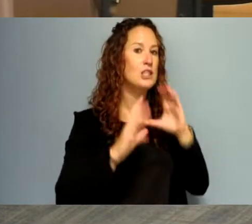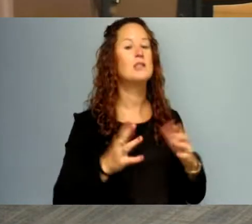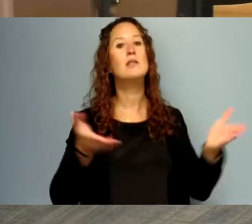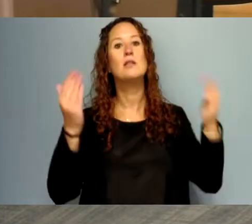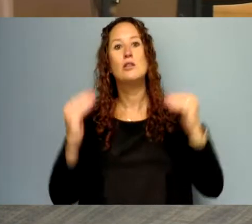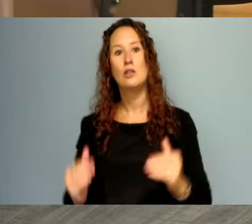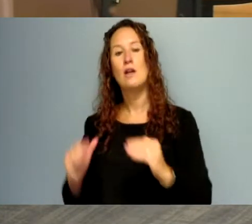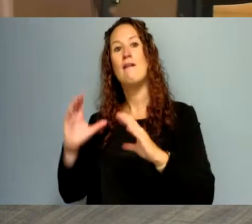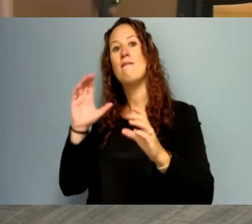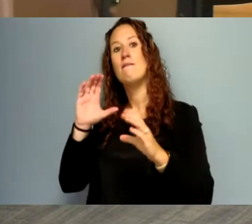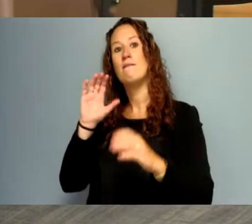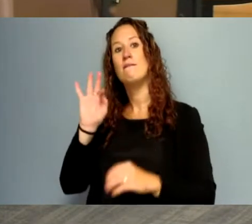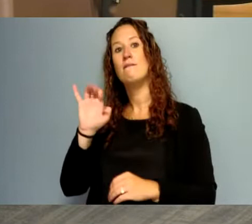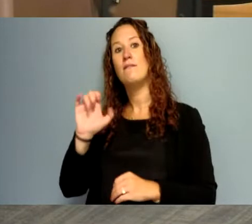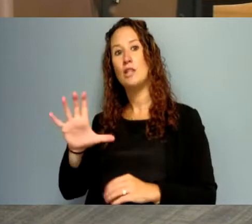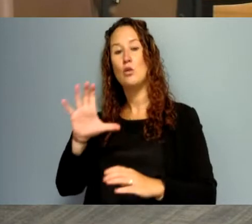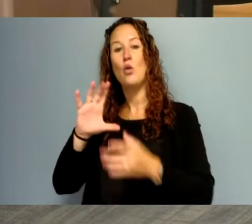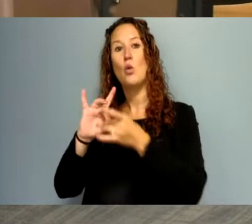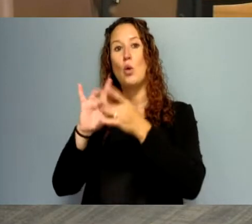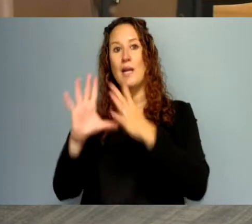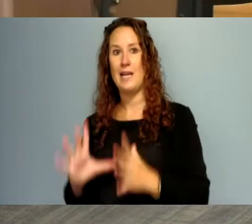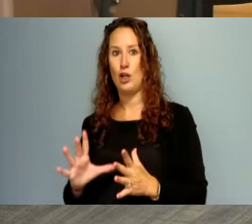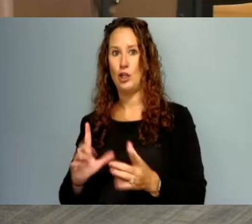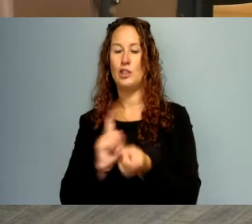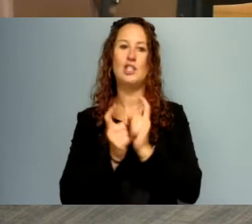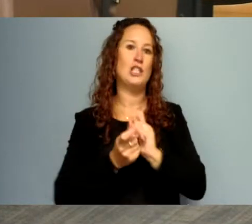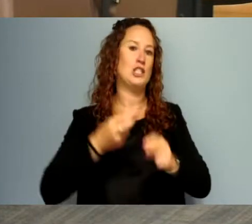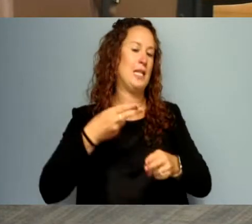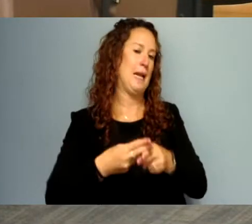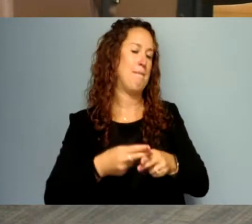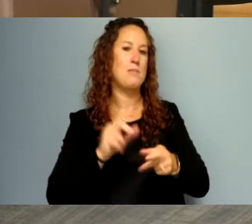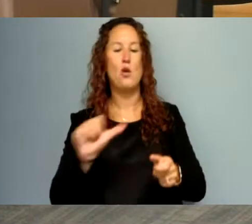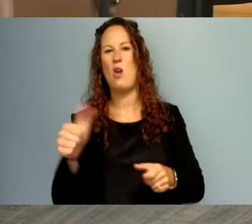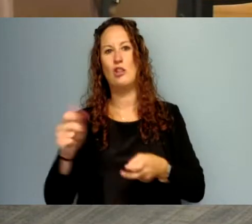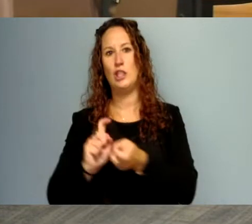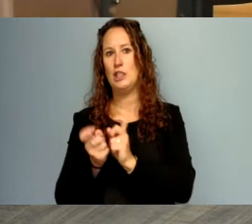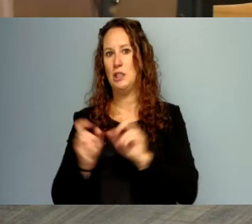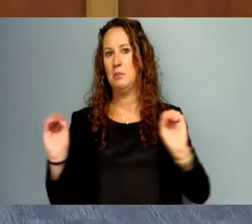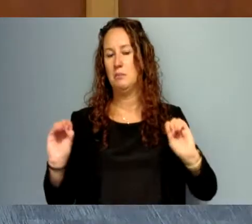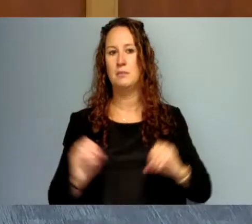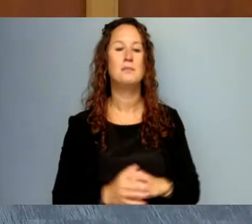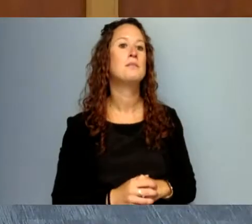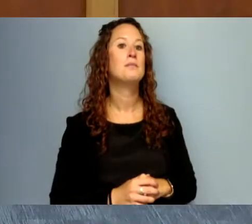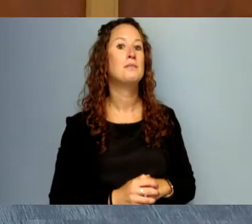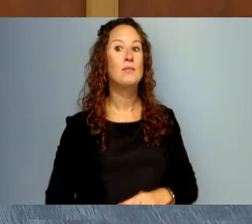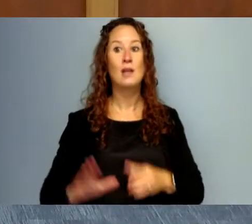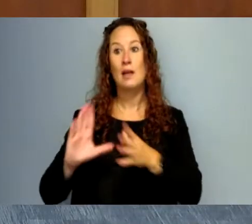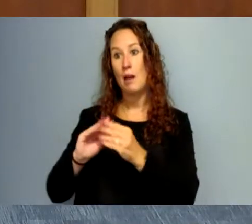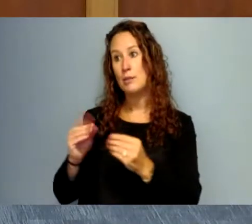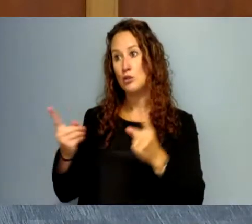coordinator, with no change in wages. Okay. Any comments or questions?